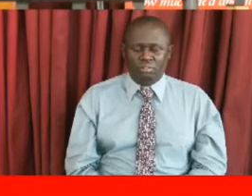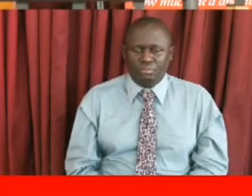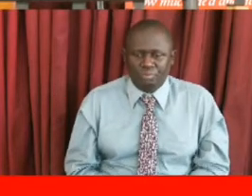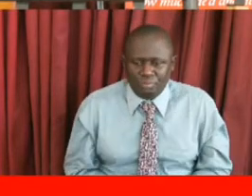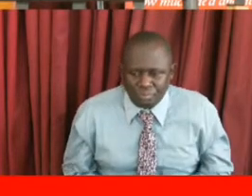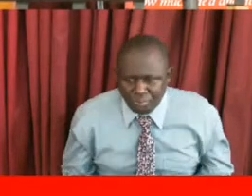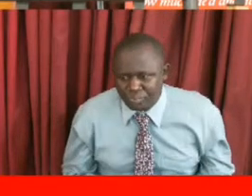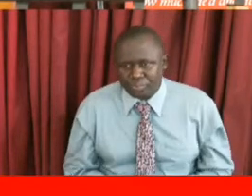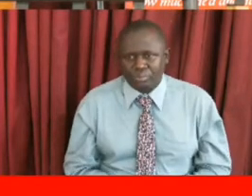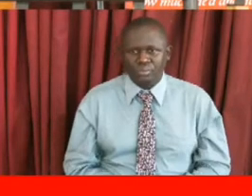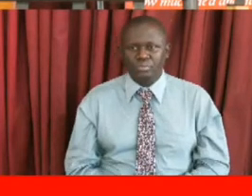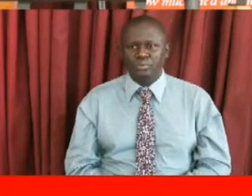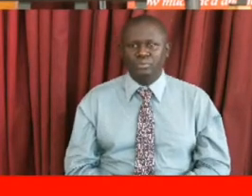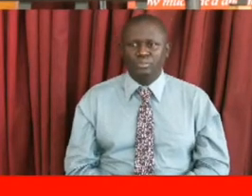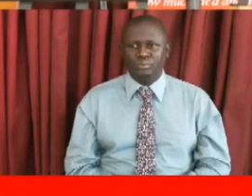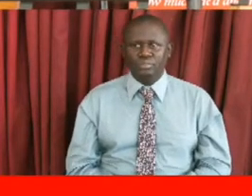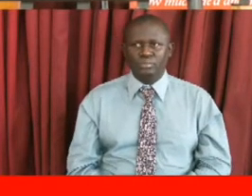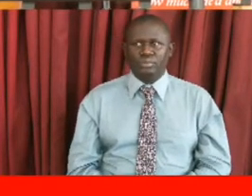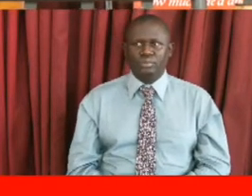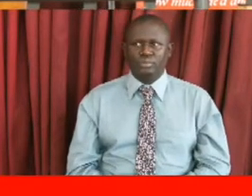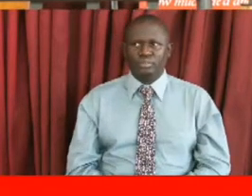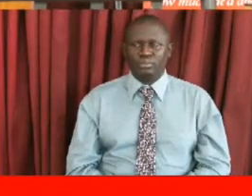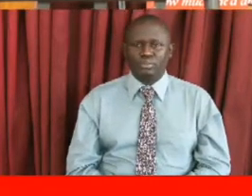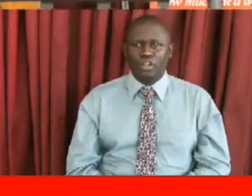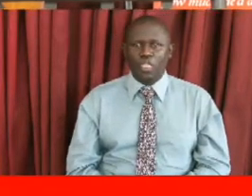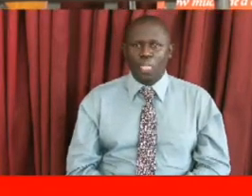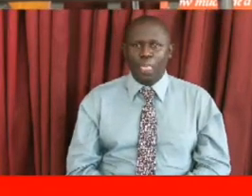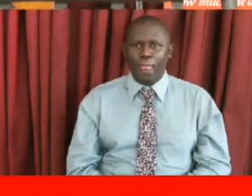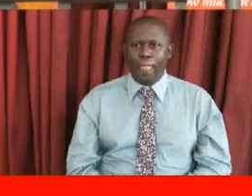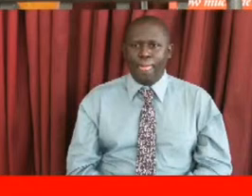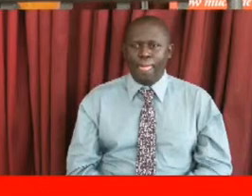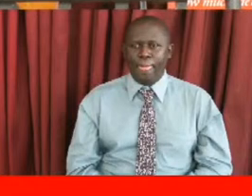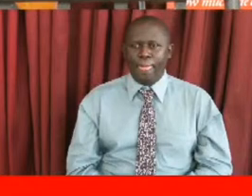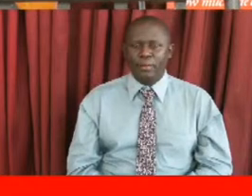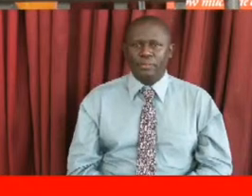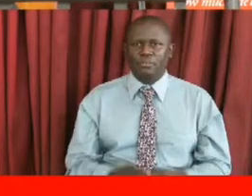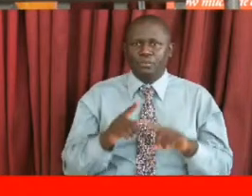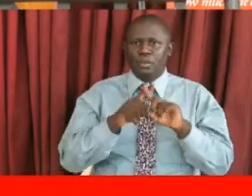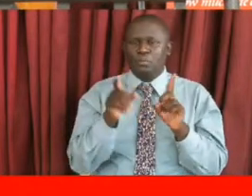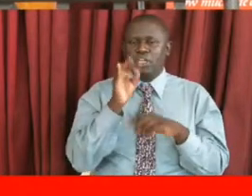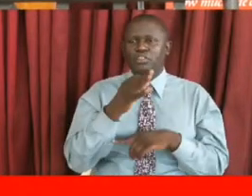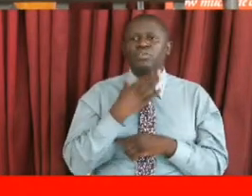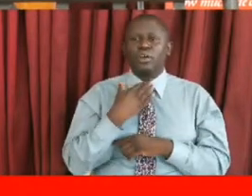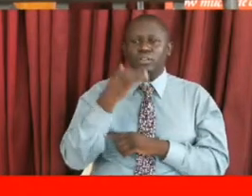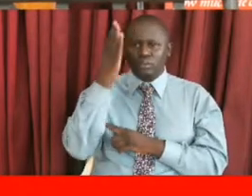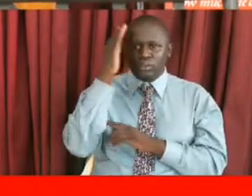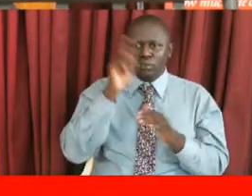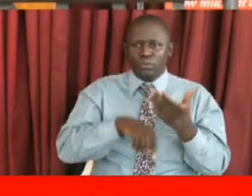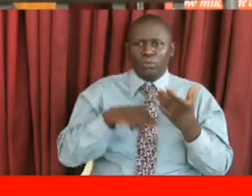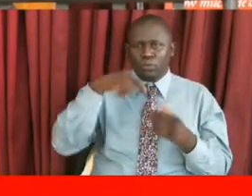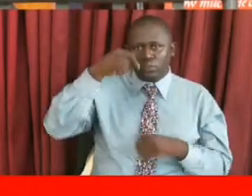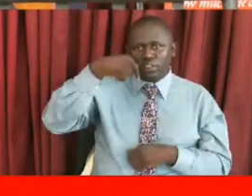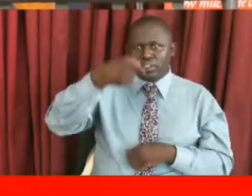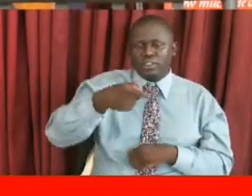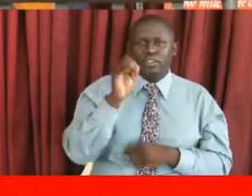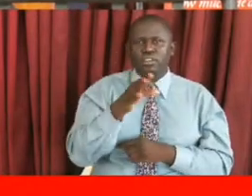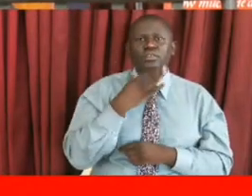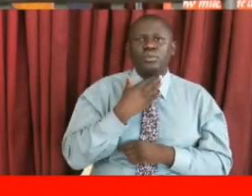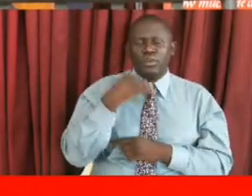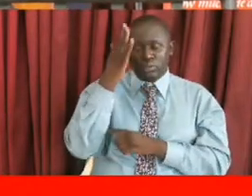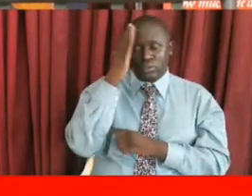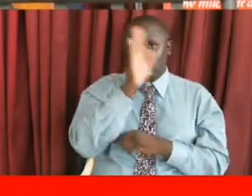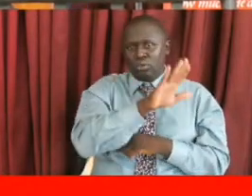messenger that is one but if you want to know what he's saying if you want to know